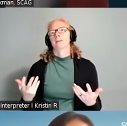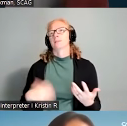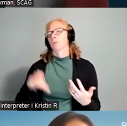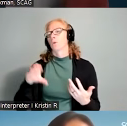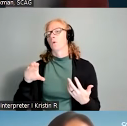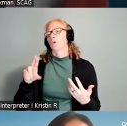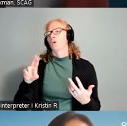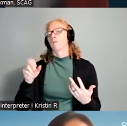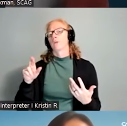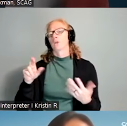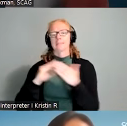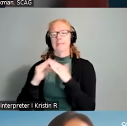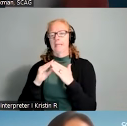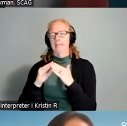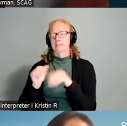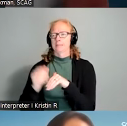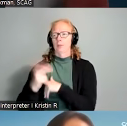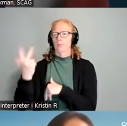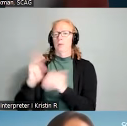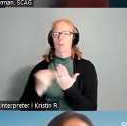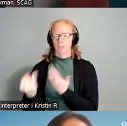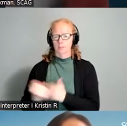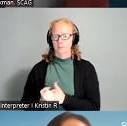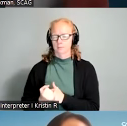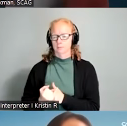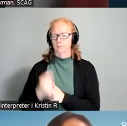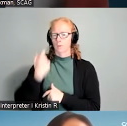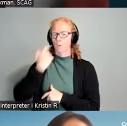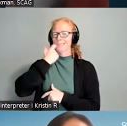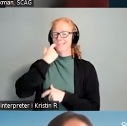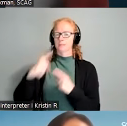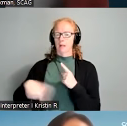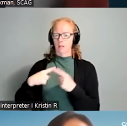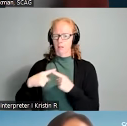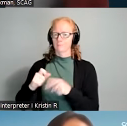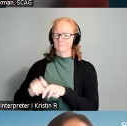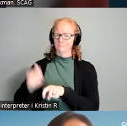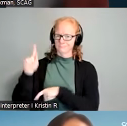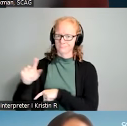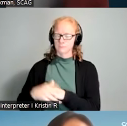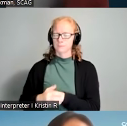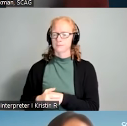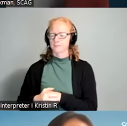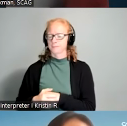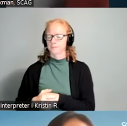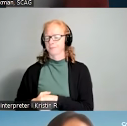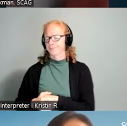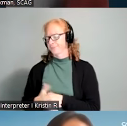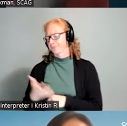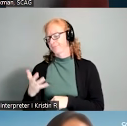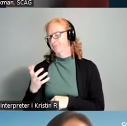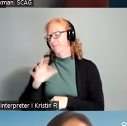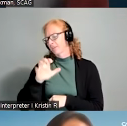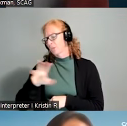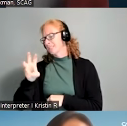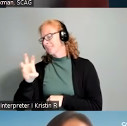submitted 3 projects over in the last RENA cycle, as an example, that were 500, 600,